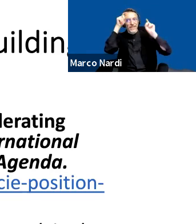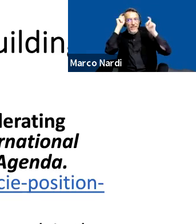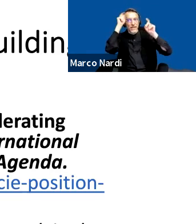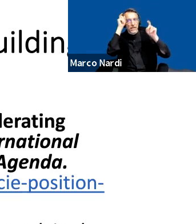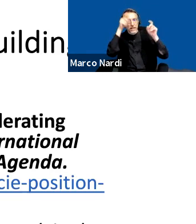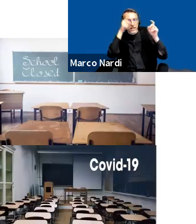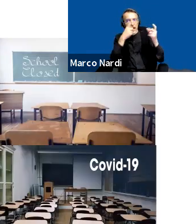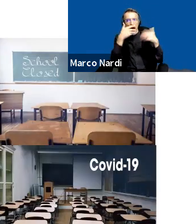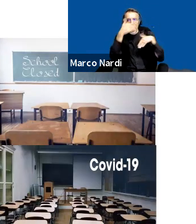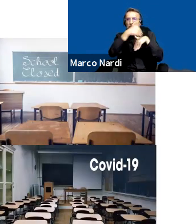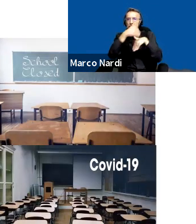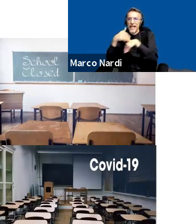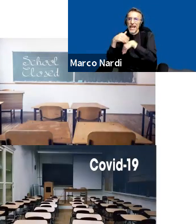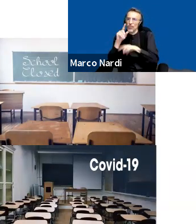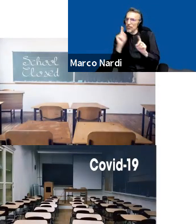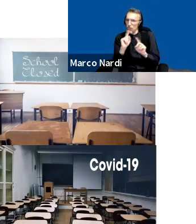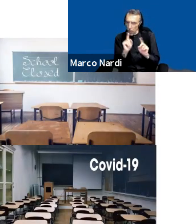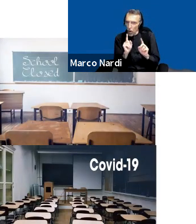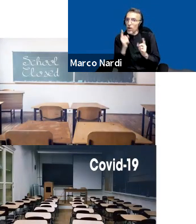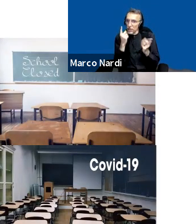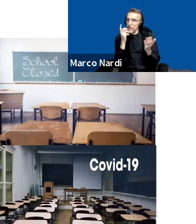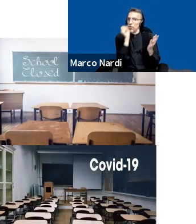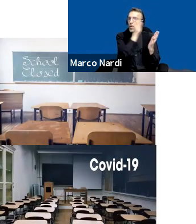implications. And I think that